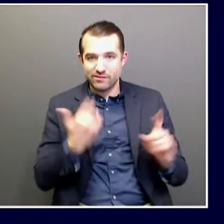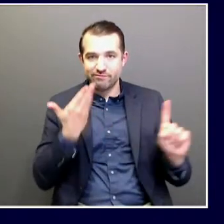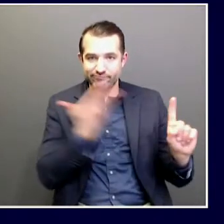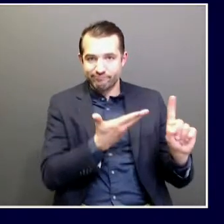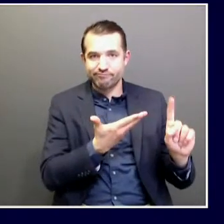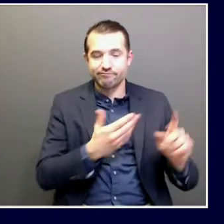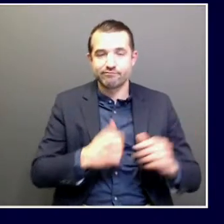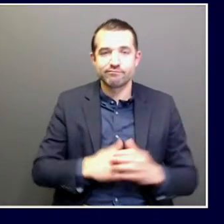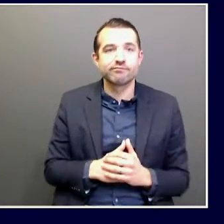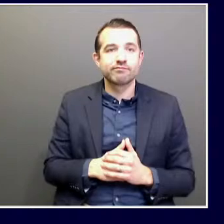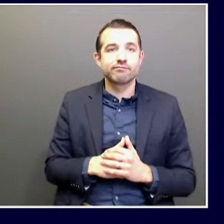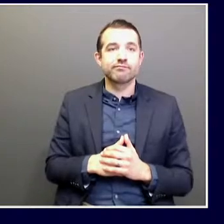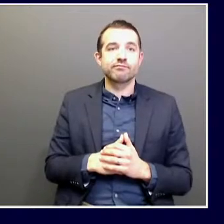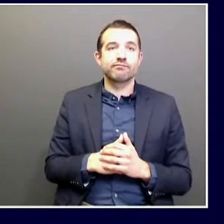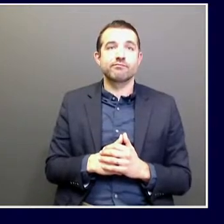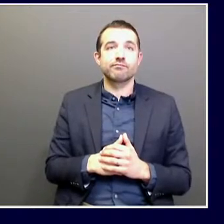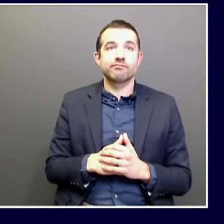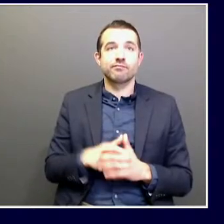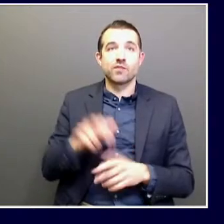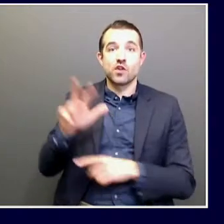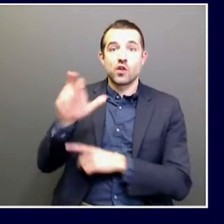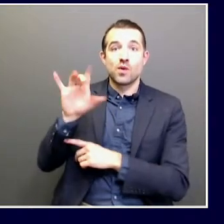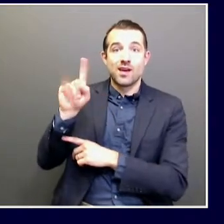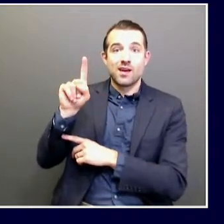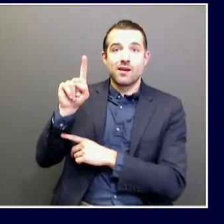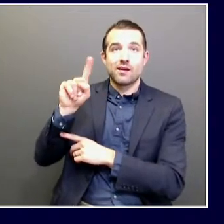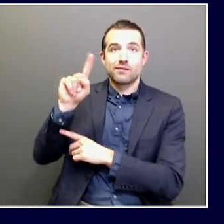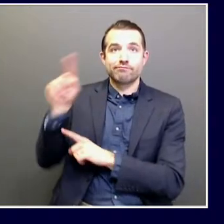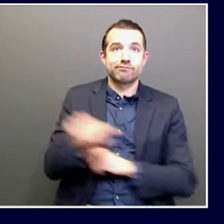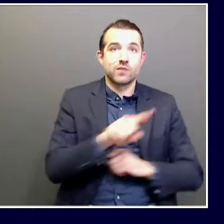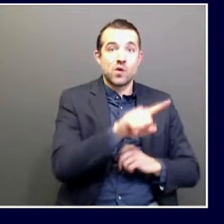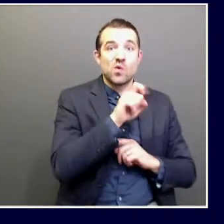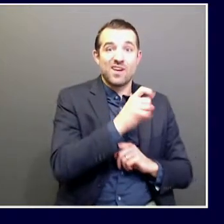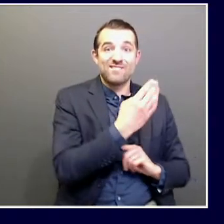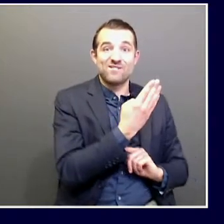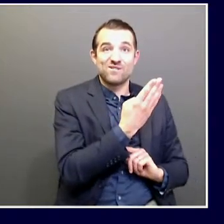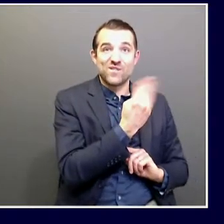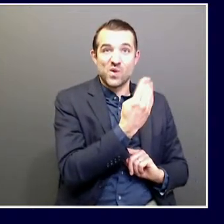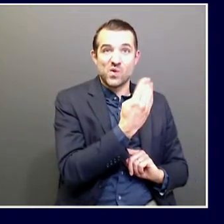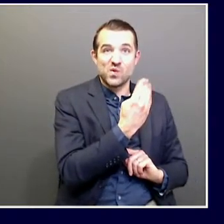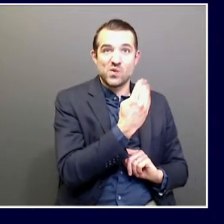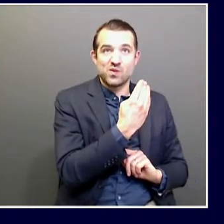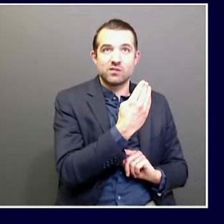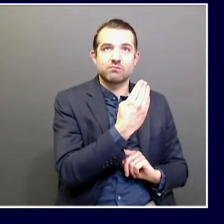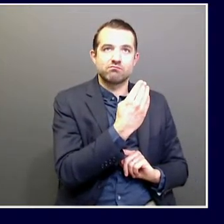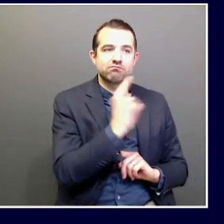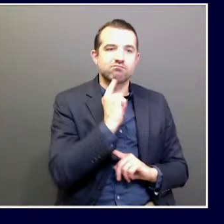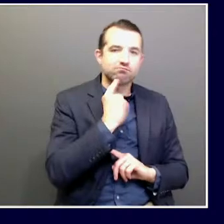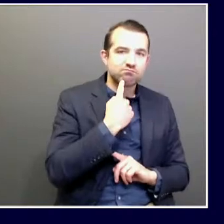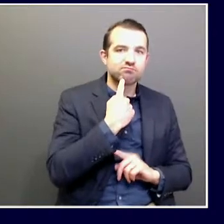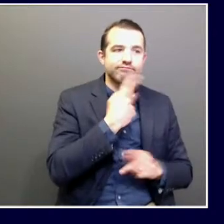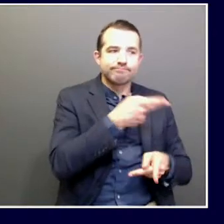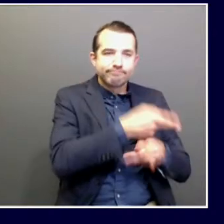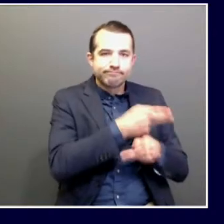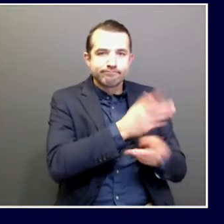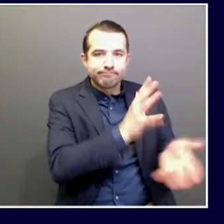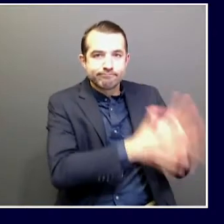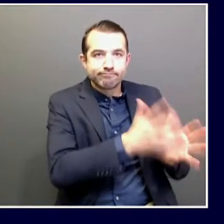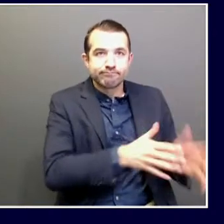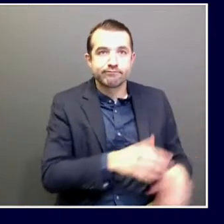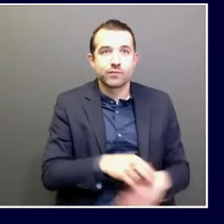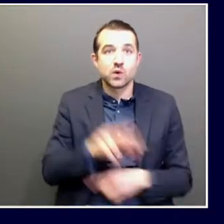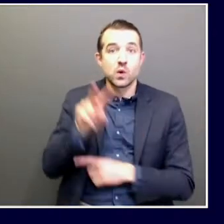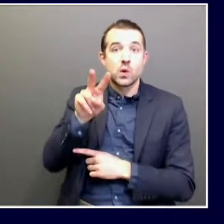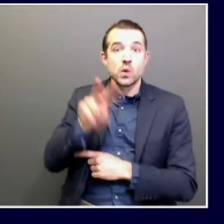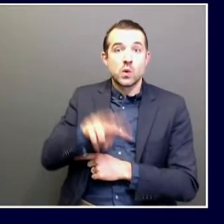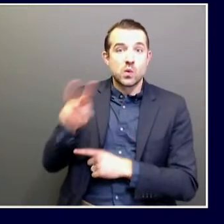114 of those individuals are in critical care, and 66 are on a ventilator. That number, 66